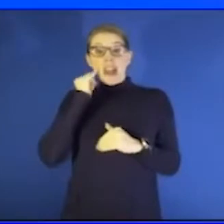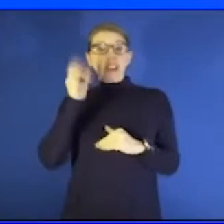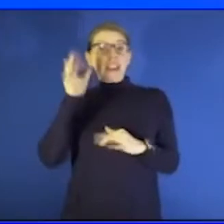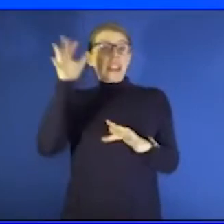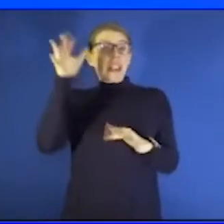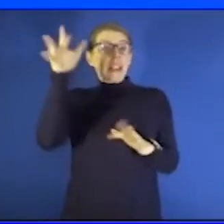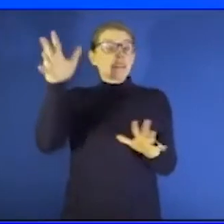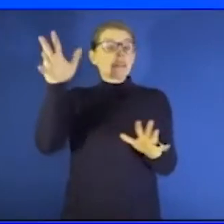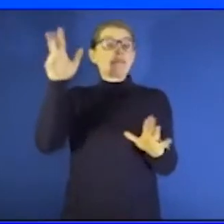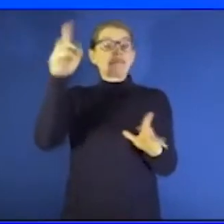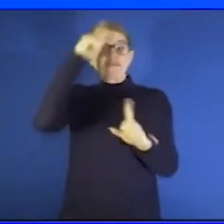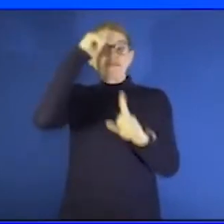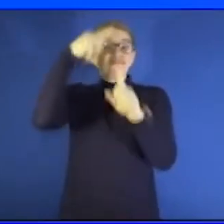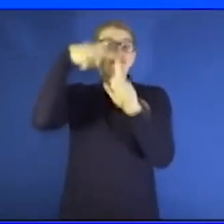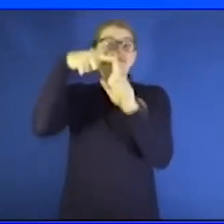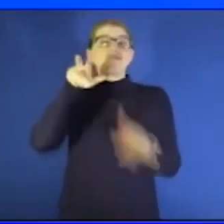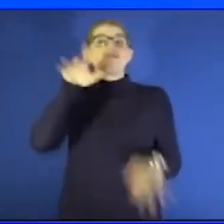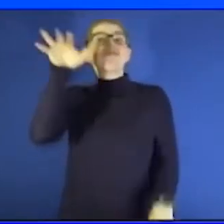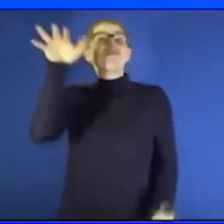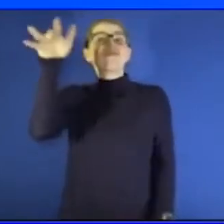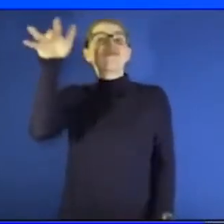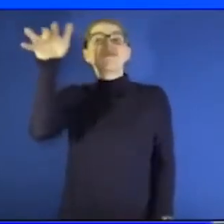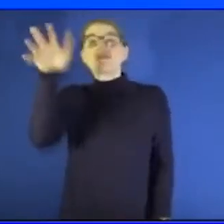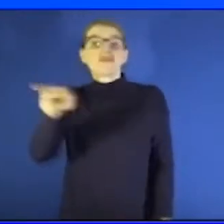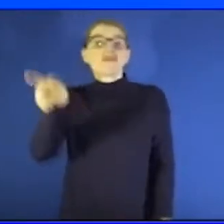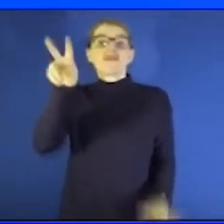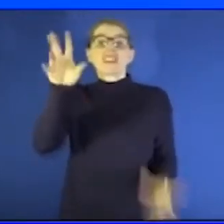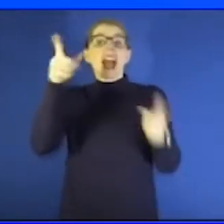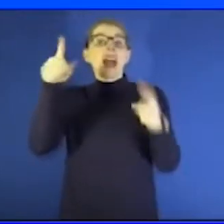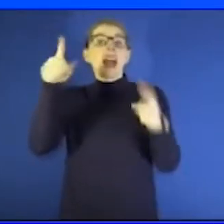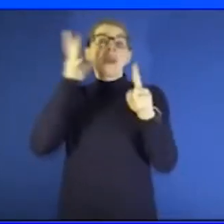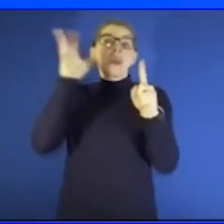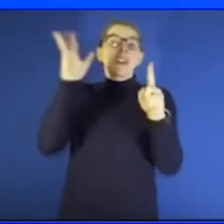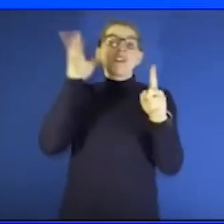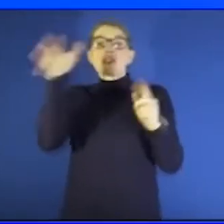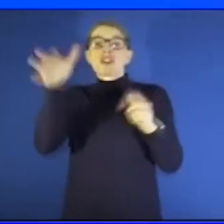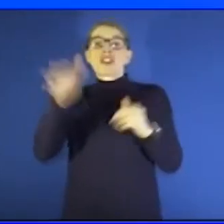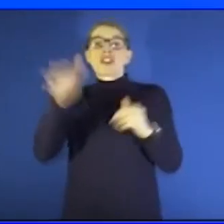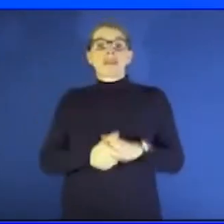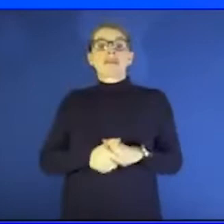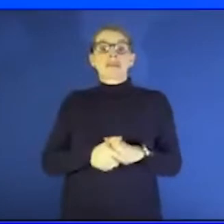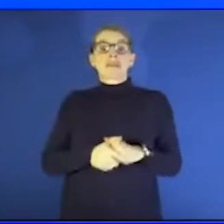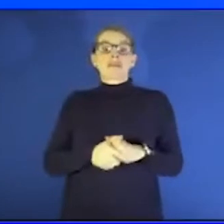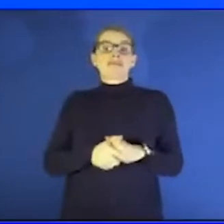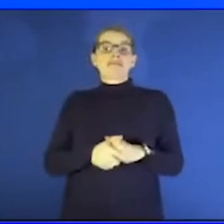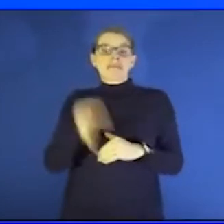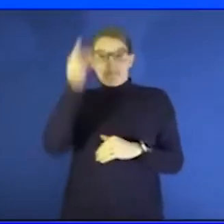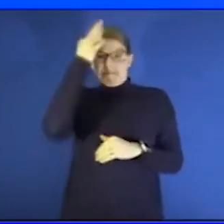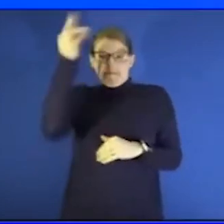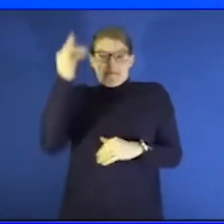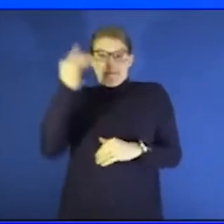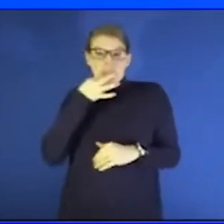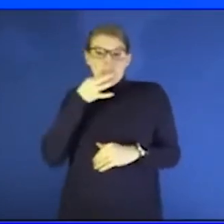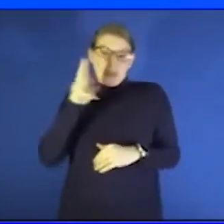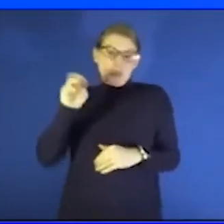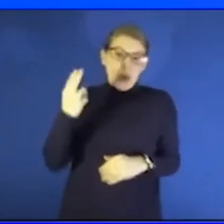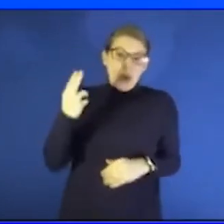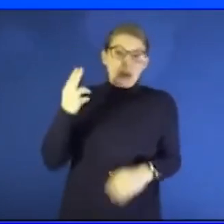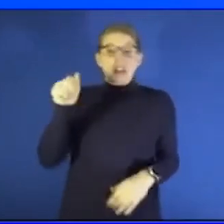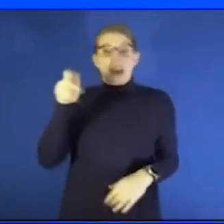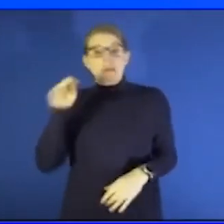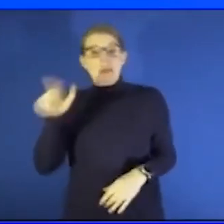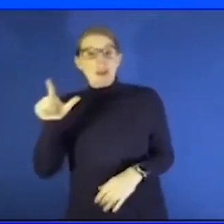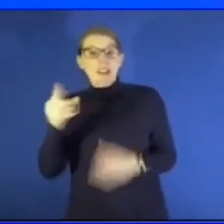Dr. Stites' Awesome. phrase, looking around the river bend, that we will be there, you know, soon, March, April, like come spring. I